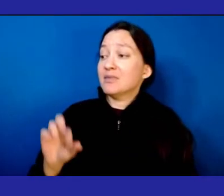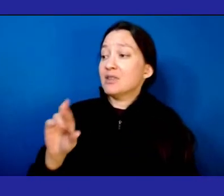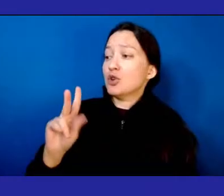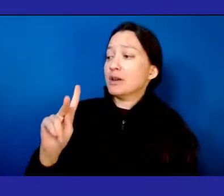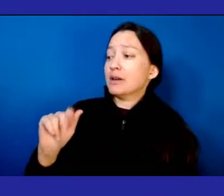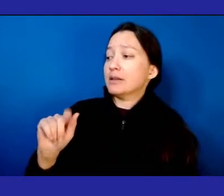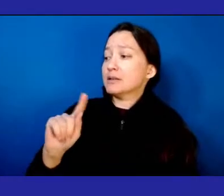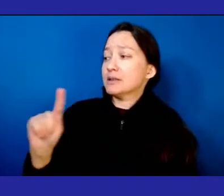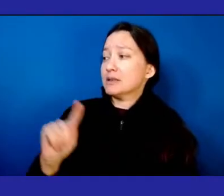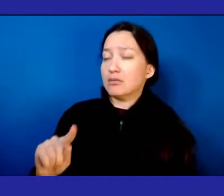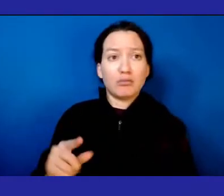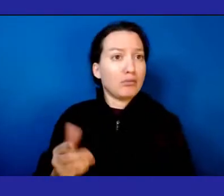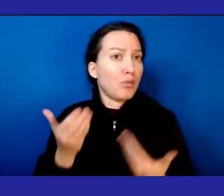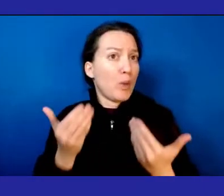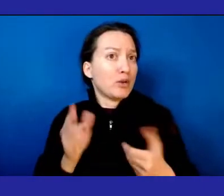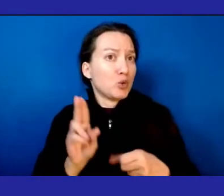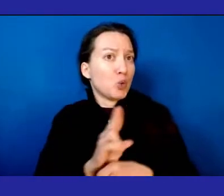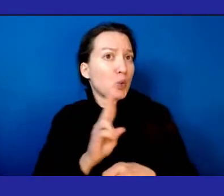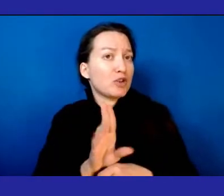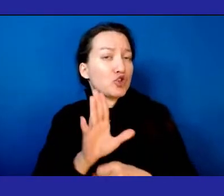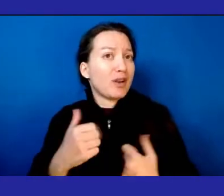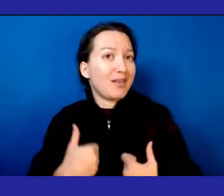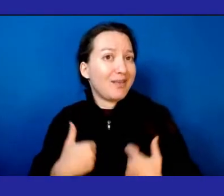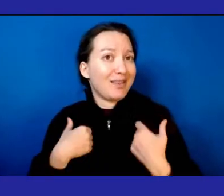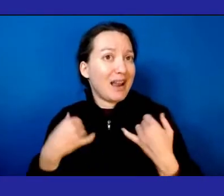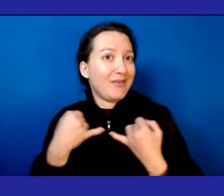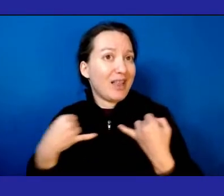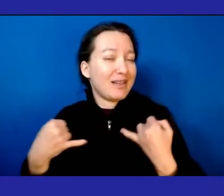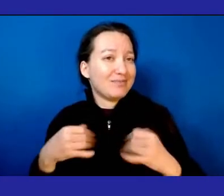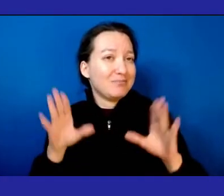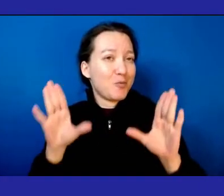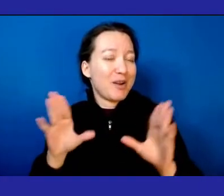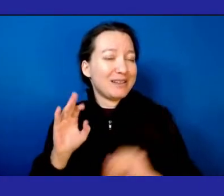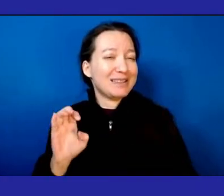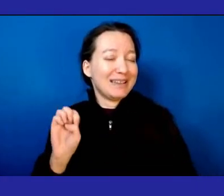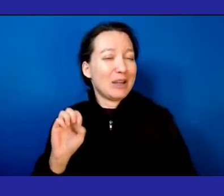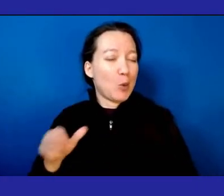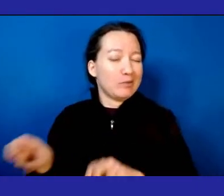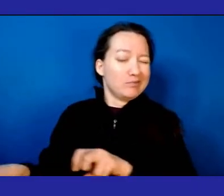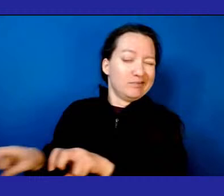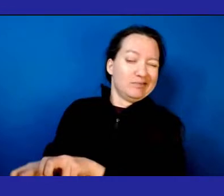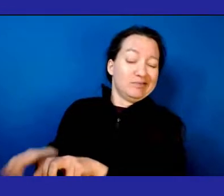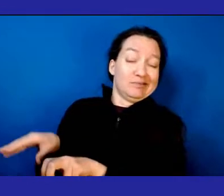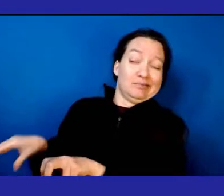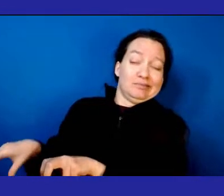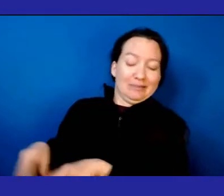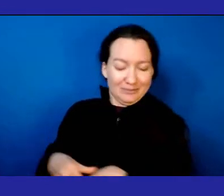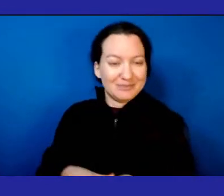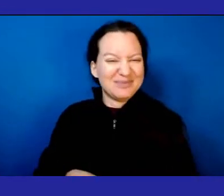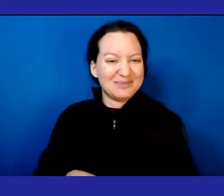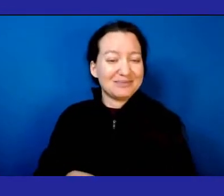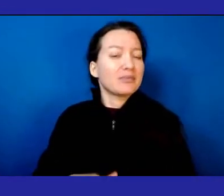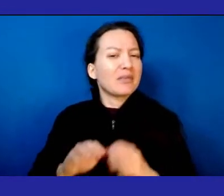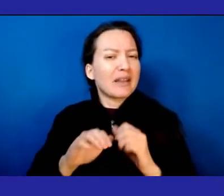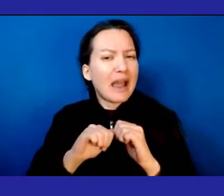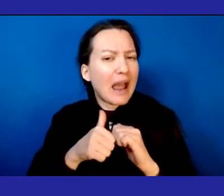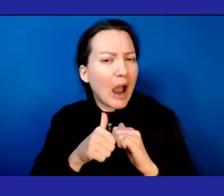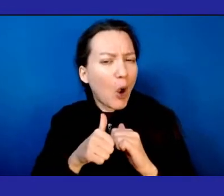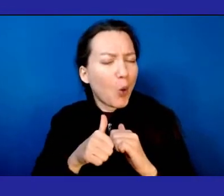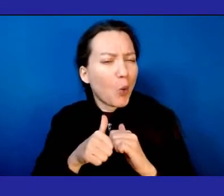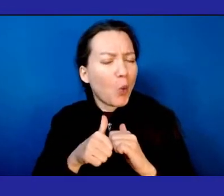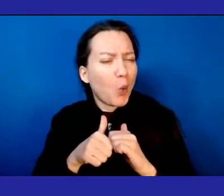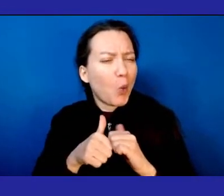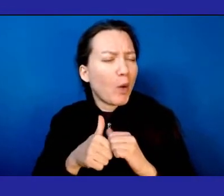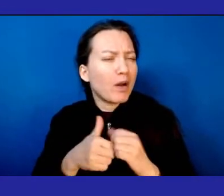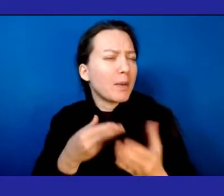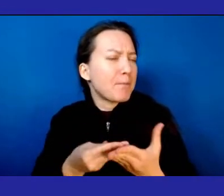you, feel free to use your lifeline, that excellent CEO sitting next to you. How did you make the